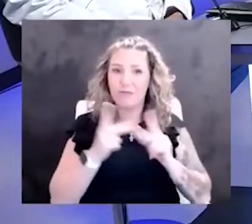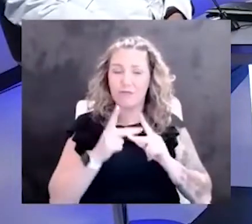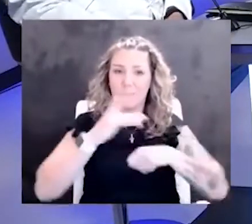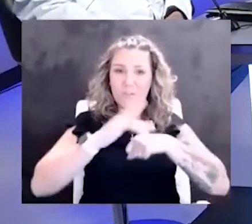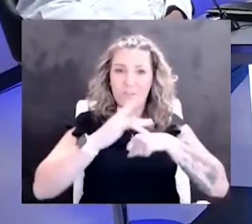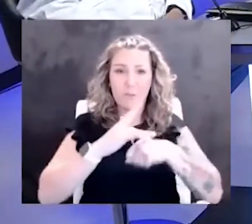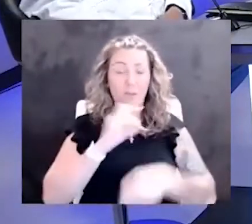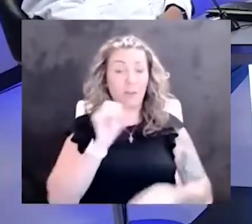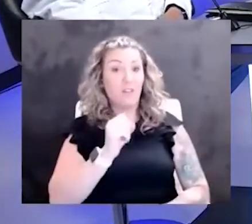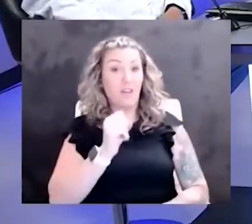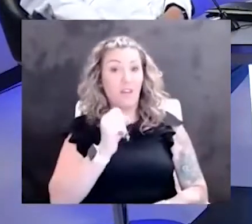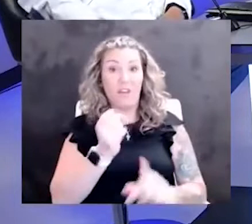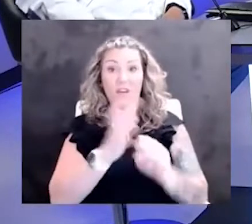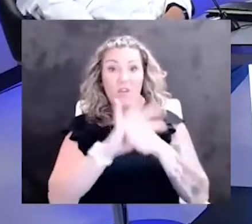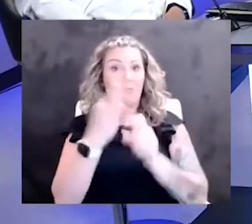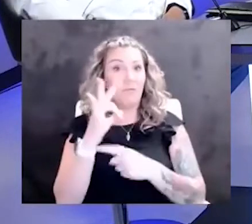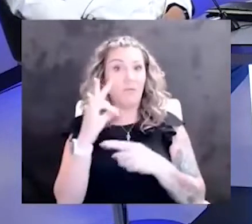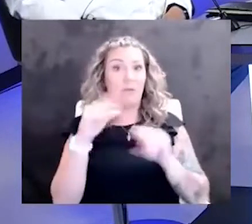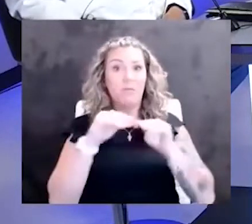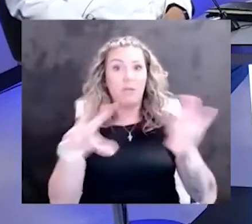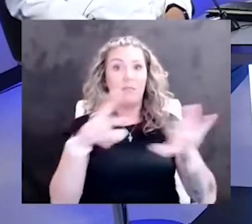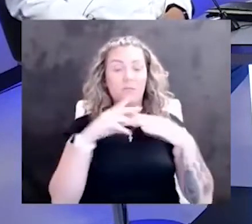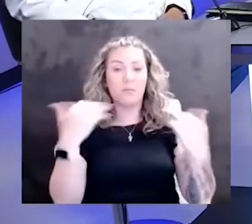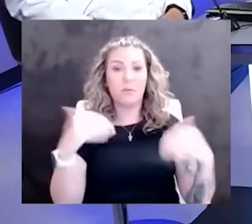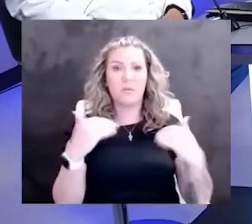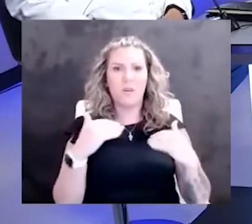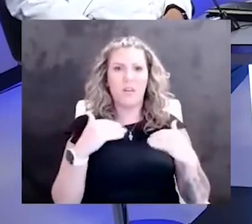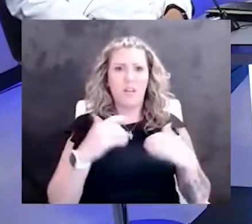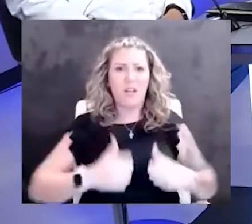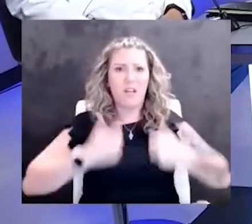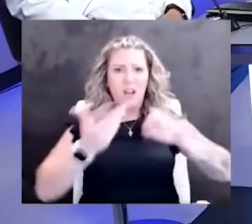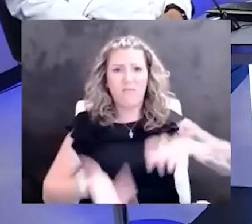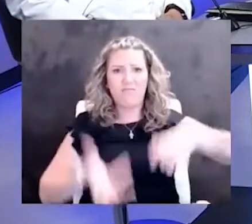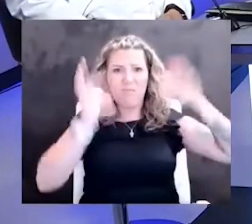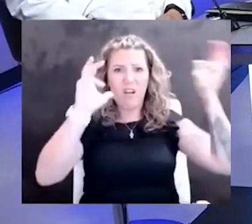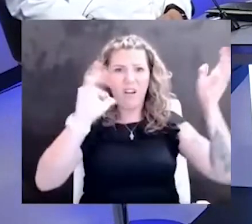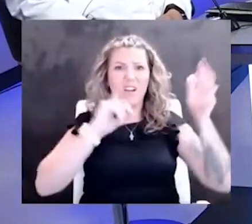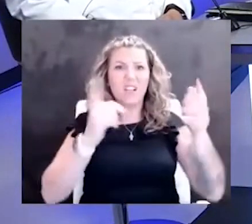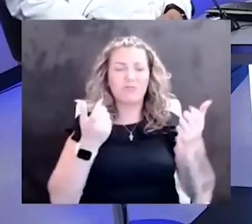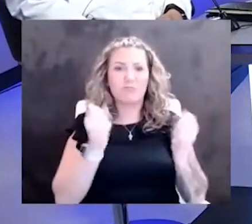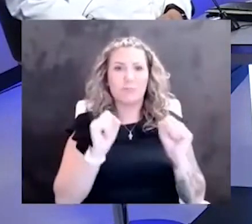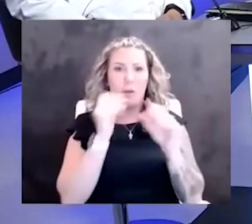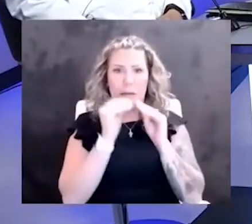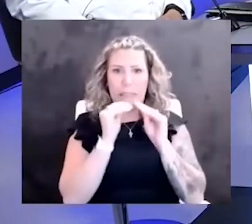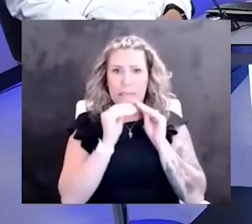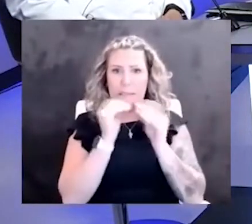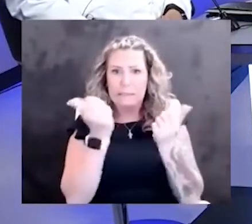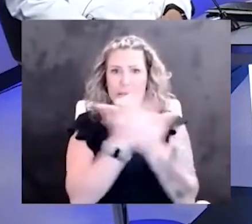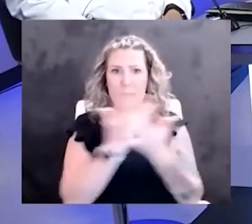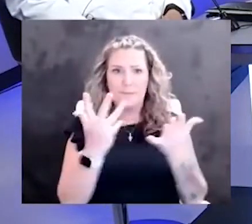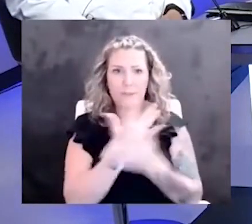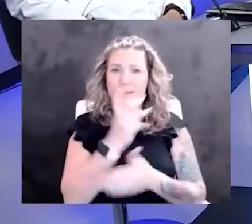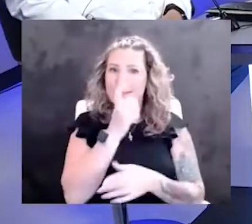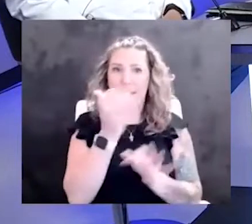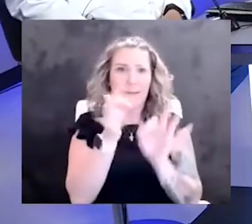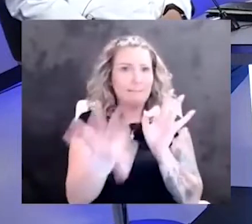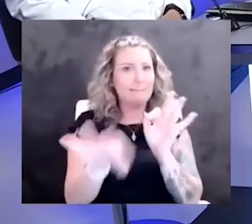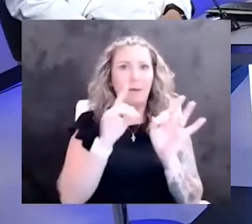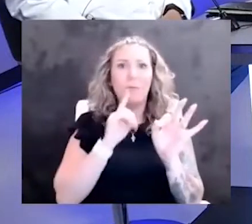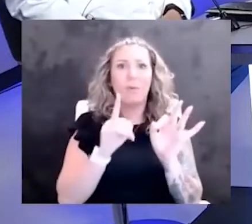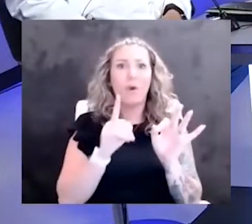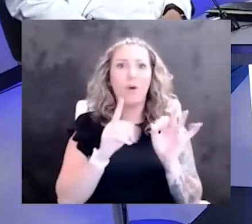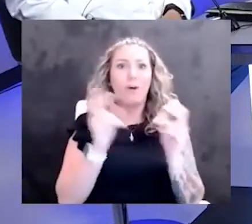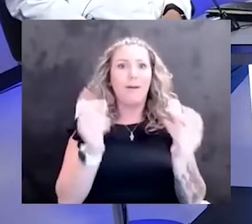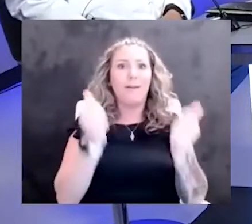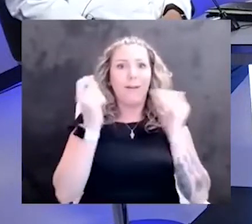an unraveling of life as we know it that to try and put it back together again isn't simply a light off-on switch. And it's a very complicated. I think you